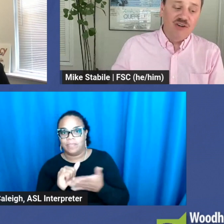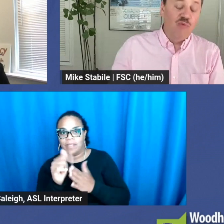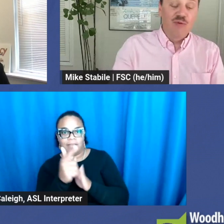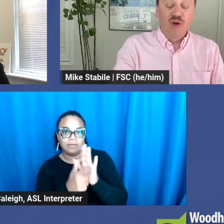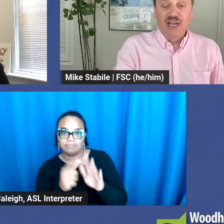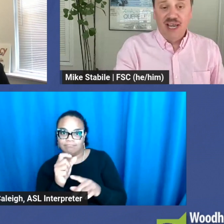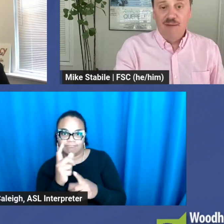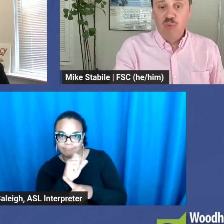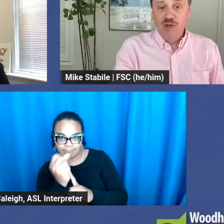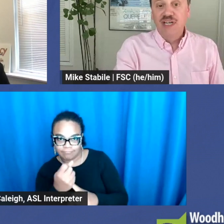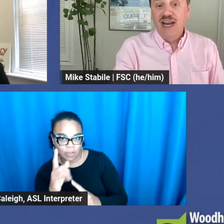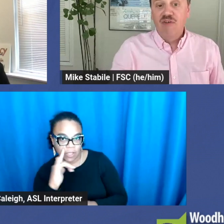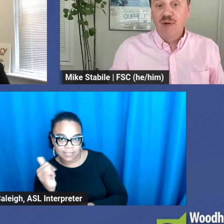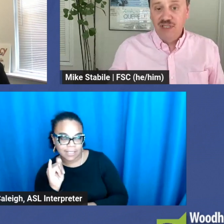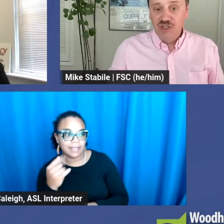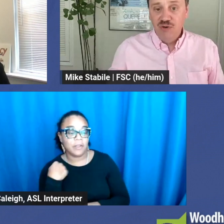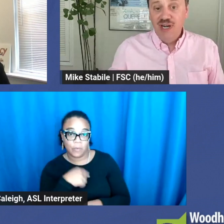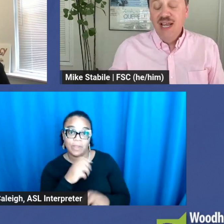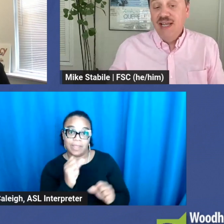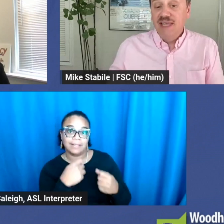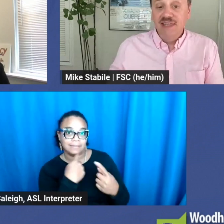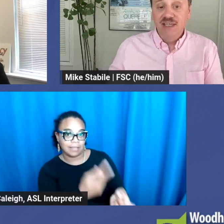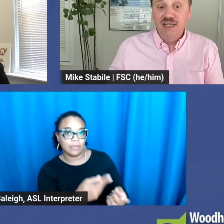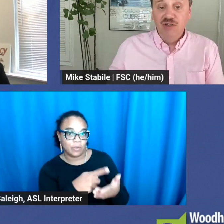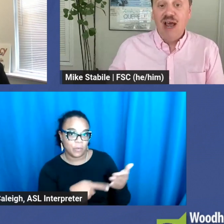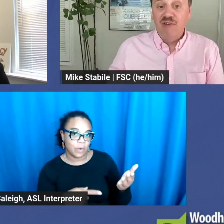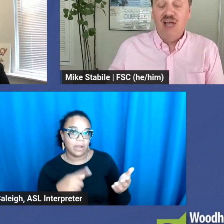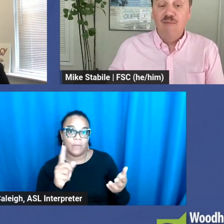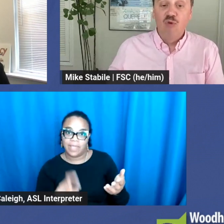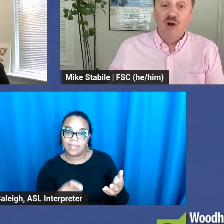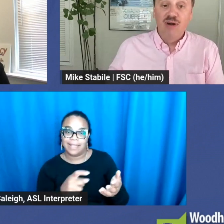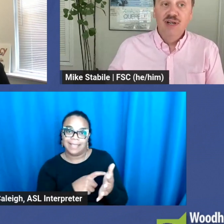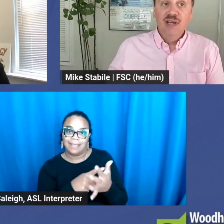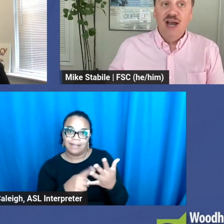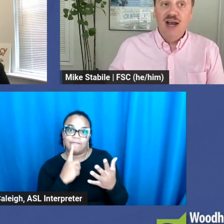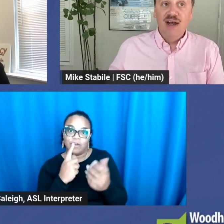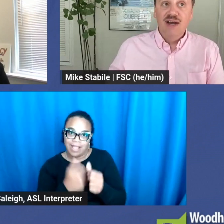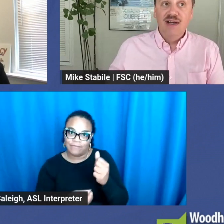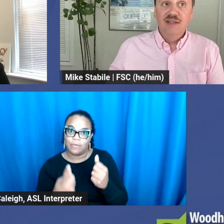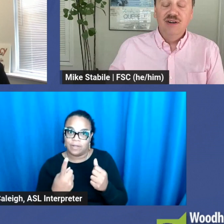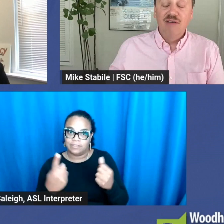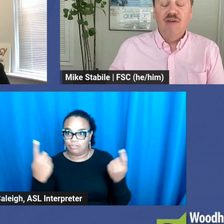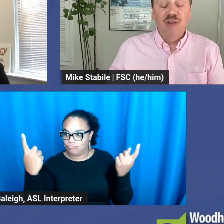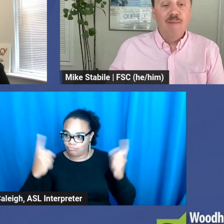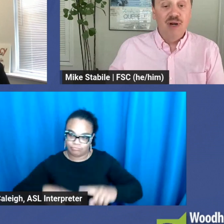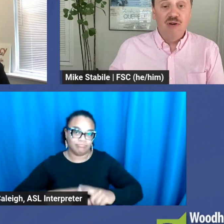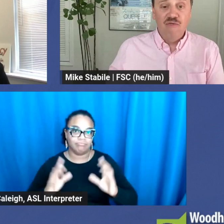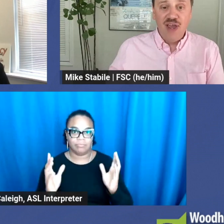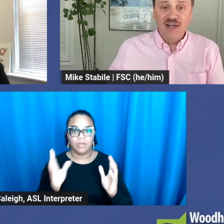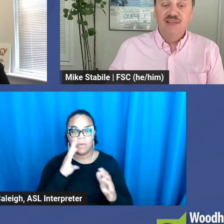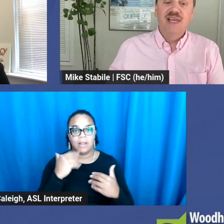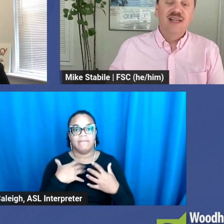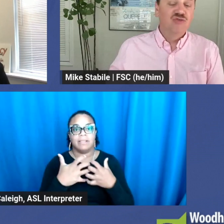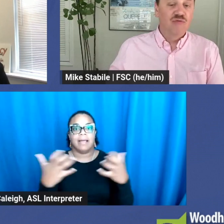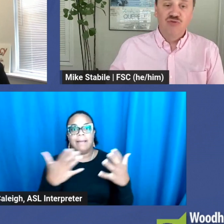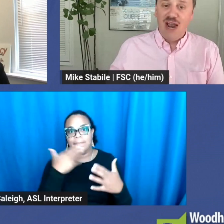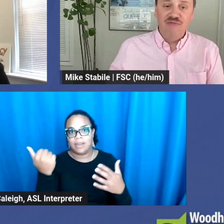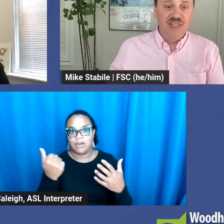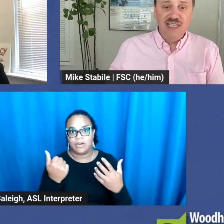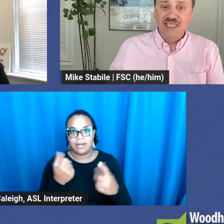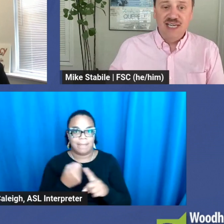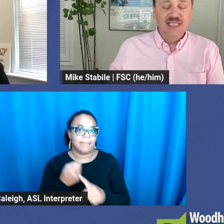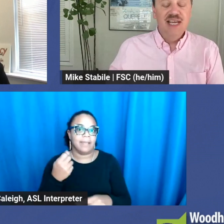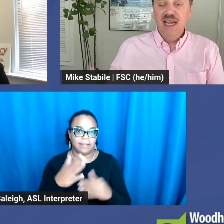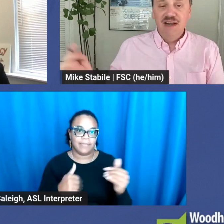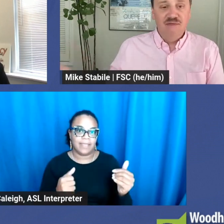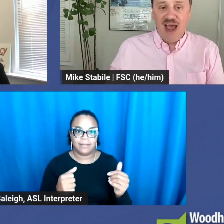we can tell you what we're going to get on board to get everybody to do it. And I think that you'd have a lot more, you'd have a lot better effect than sort of drafting